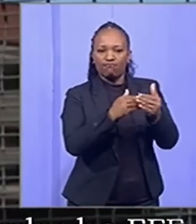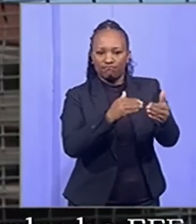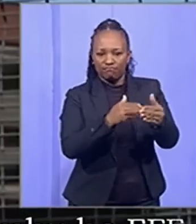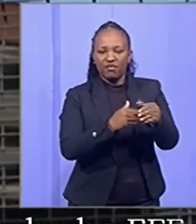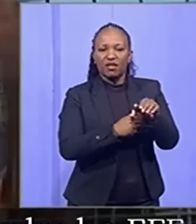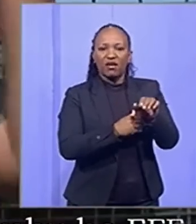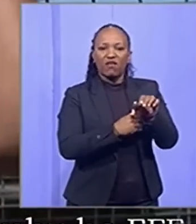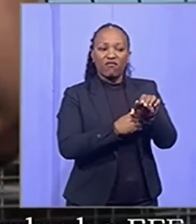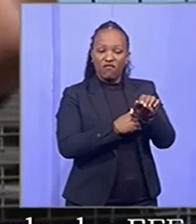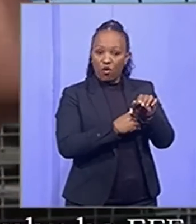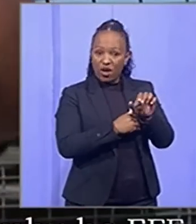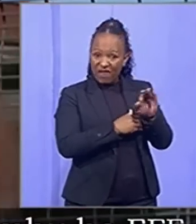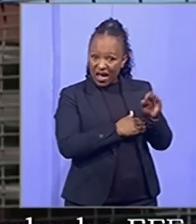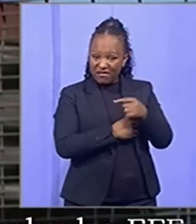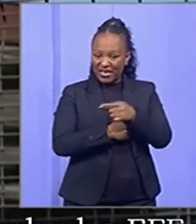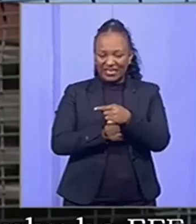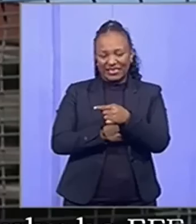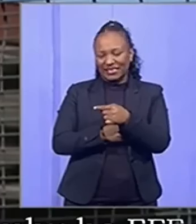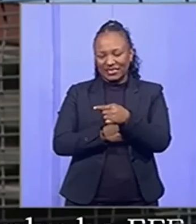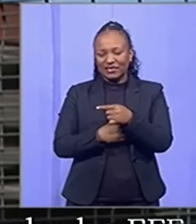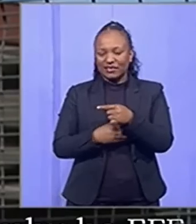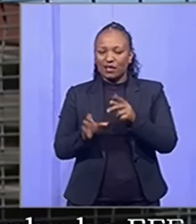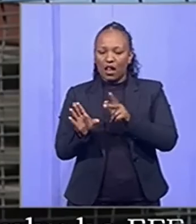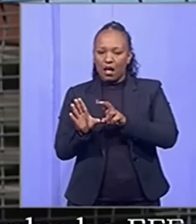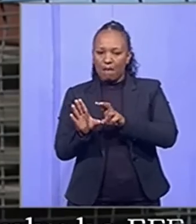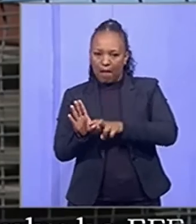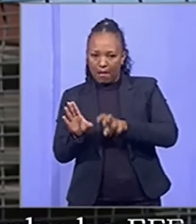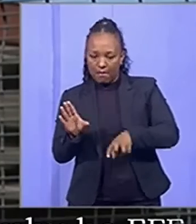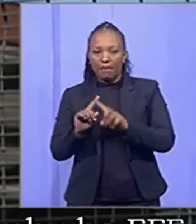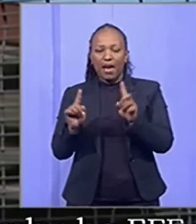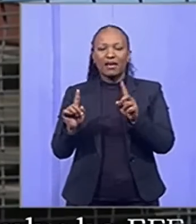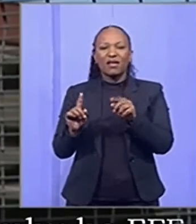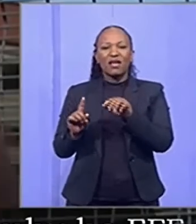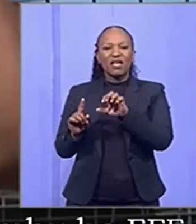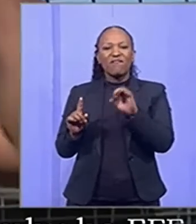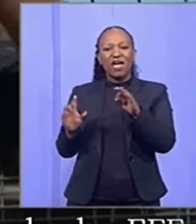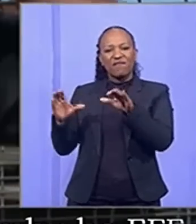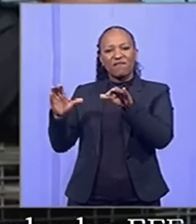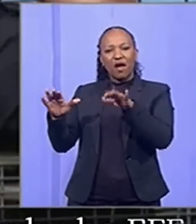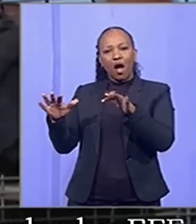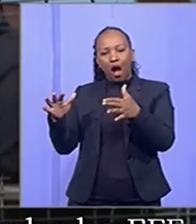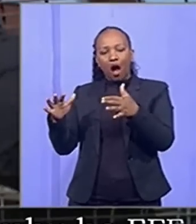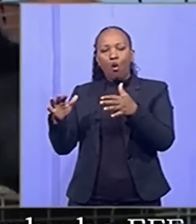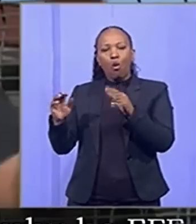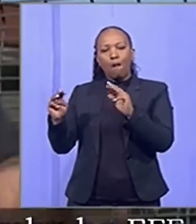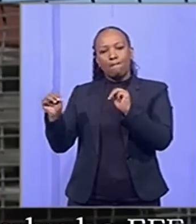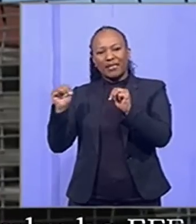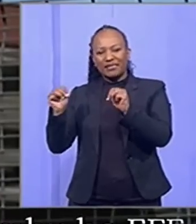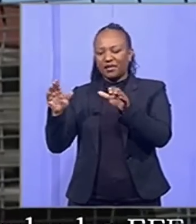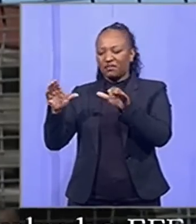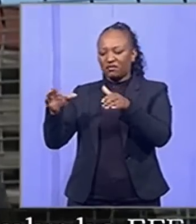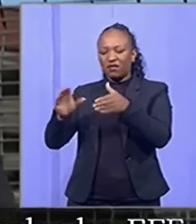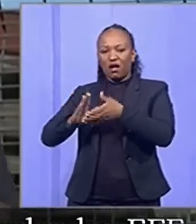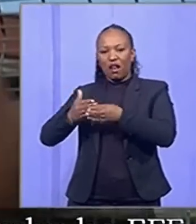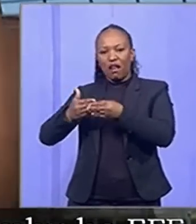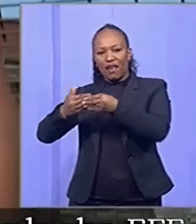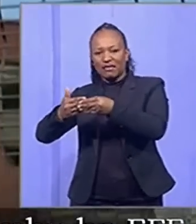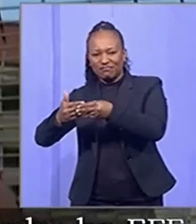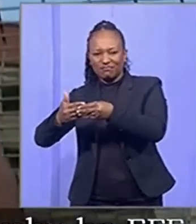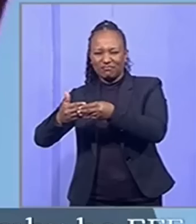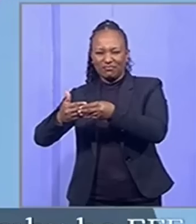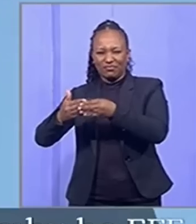EFF empa o ya ka nna mohlomong ke mokgwa o EFF e tsamaiswang ka teng mo e leng ekare